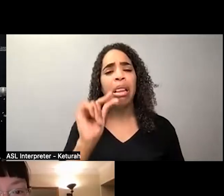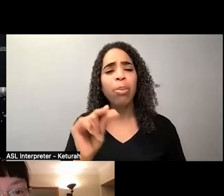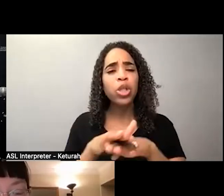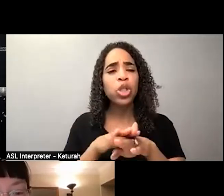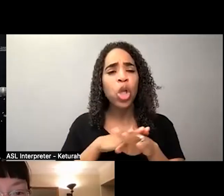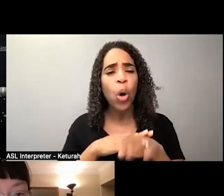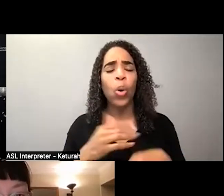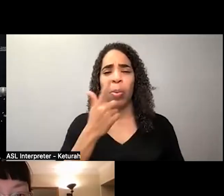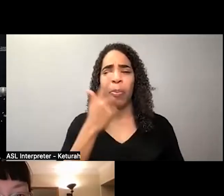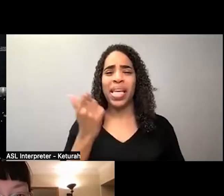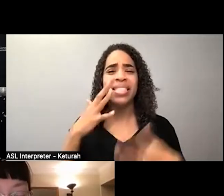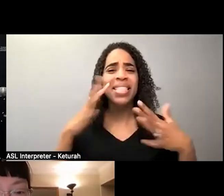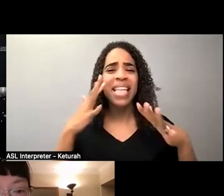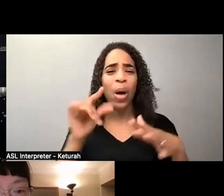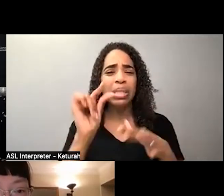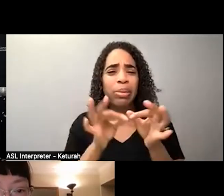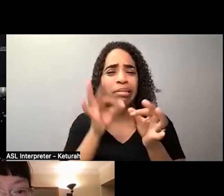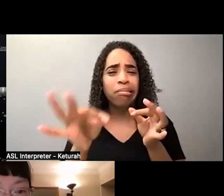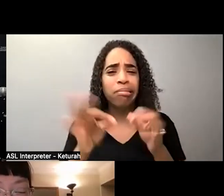delay here. So,